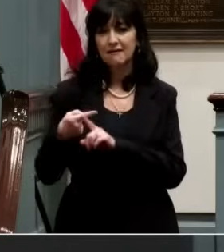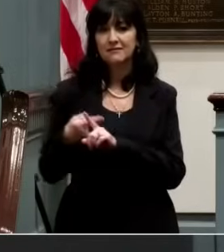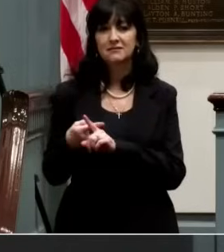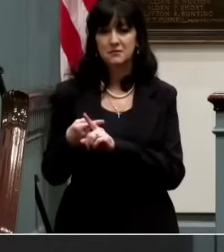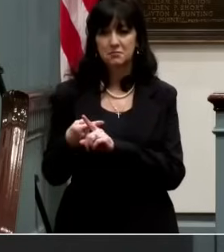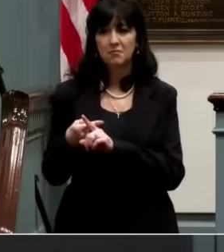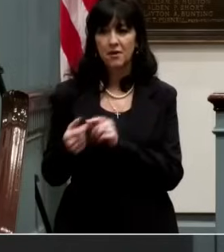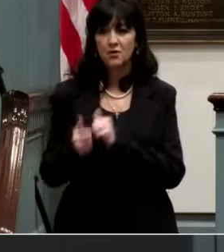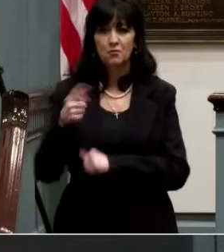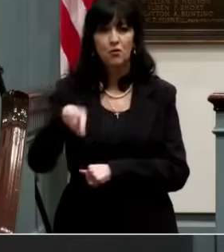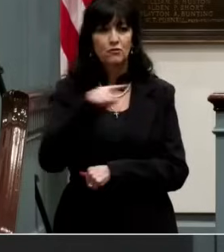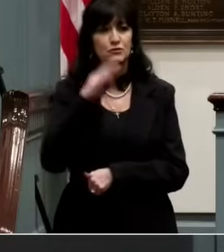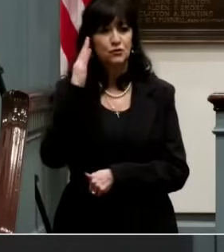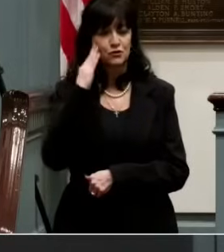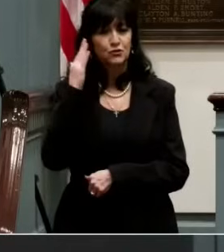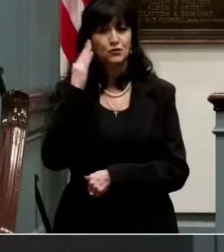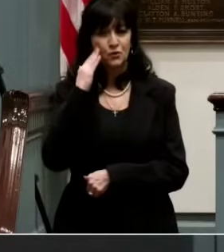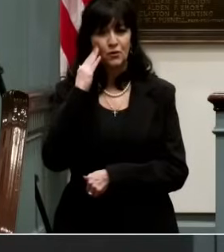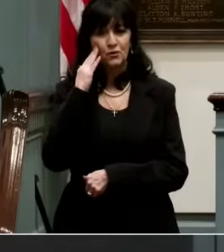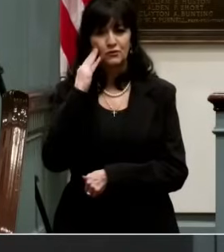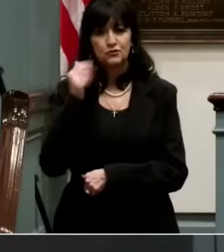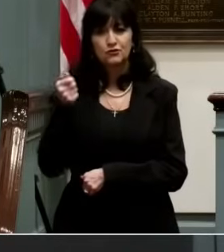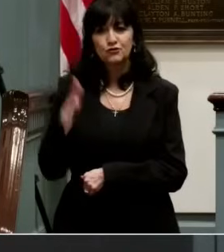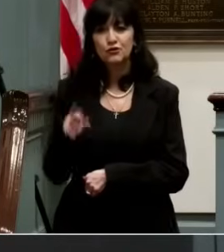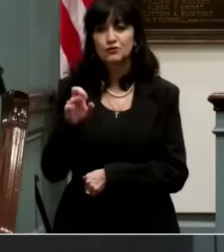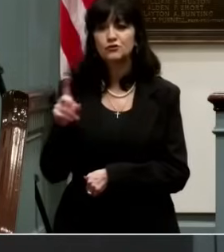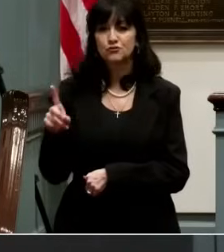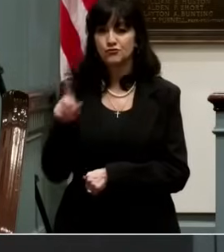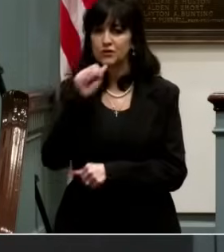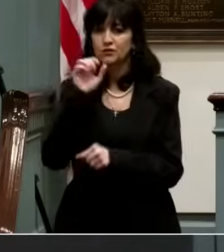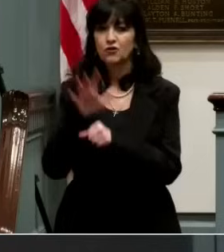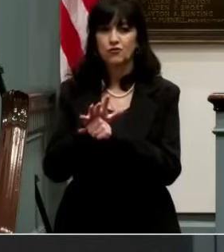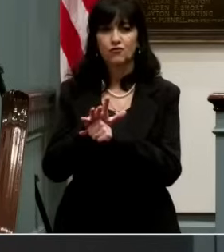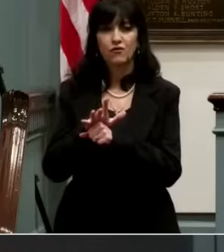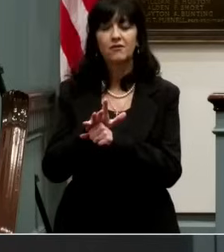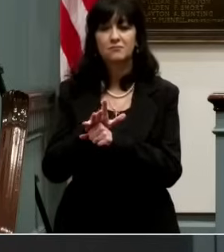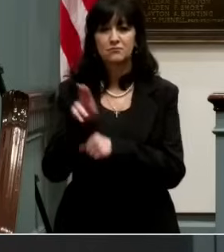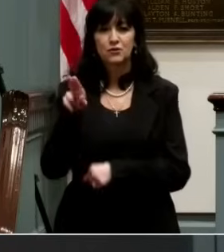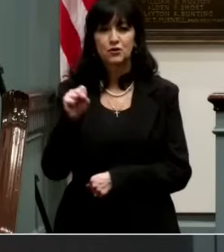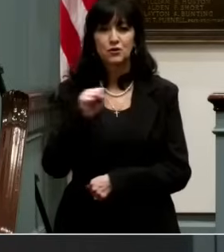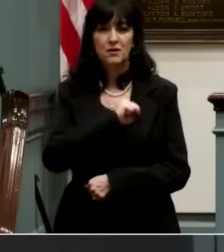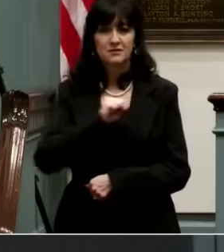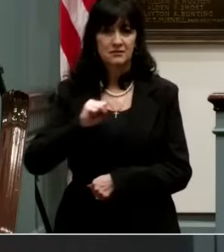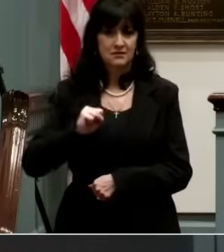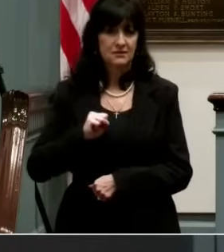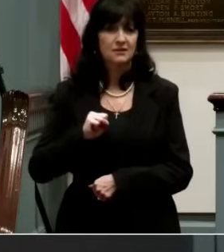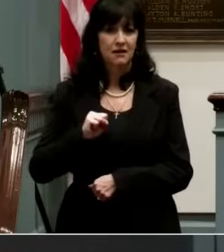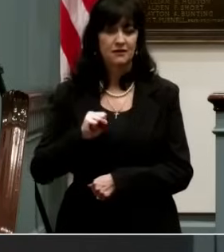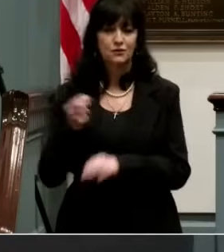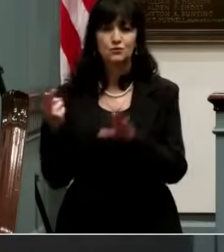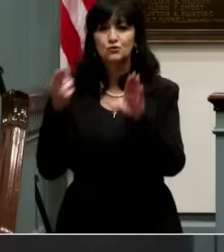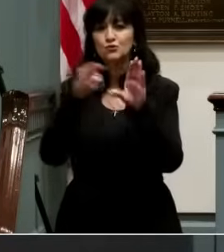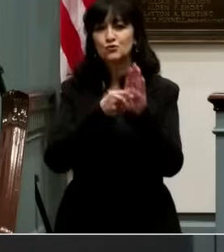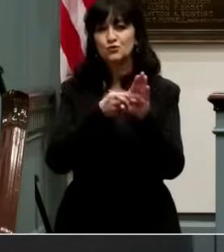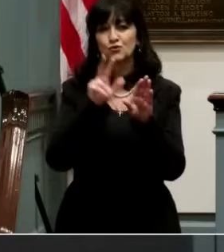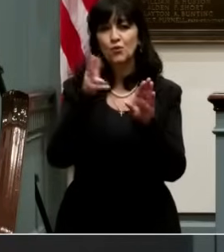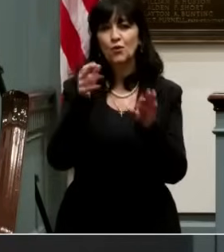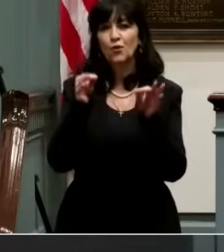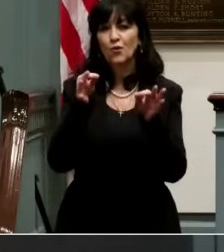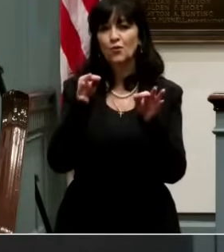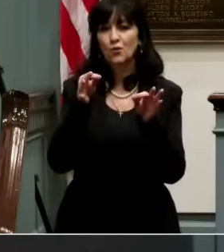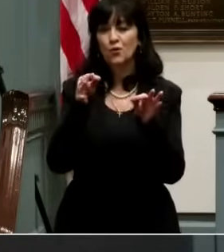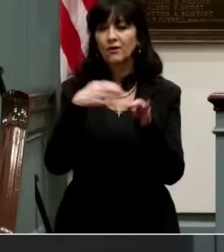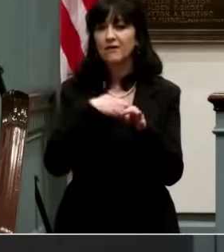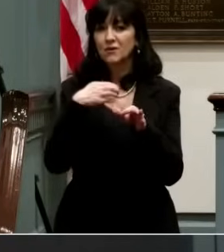as most of you know, Justice Montgomery Reeves was confirmed by the United States Senate to serve on the Third Circuit Court of